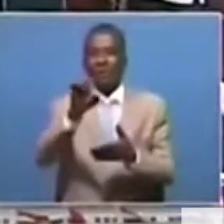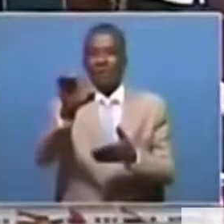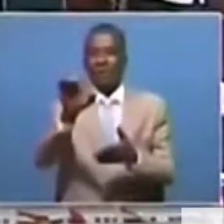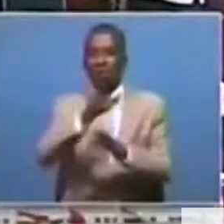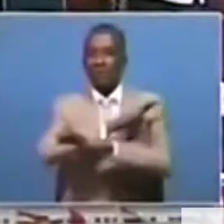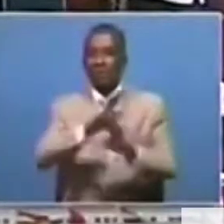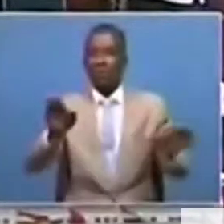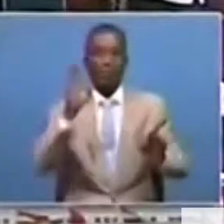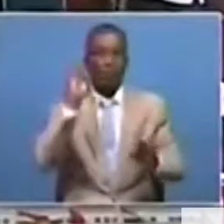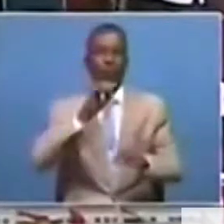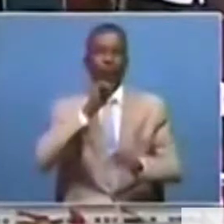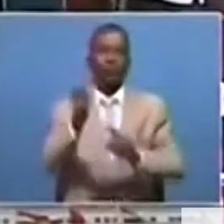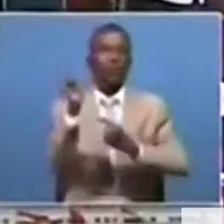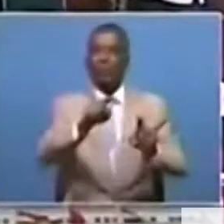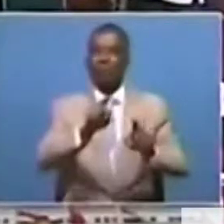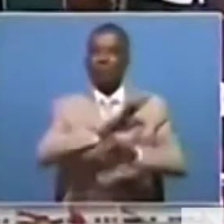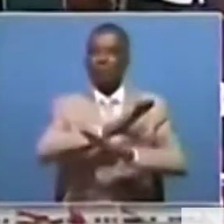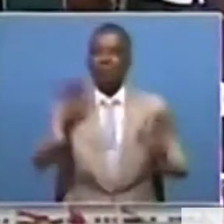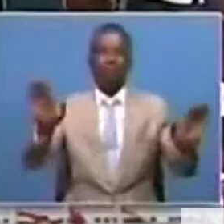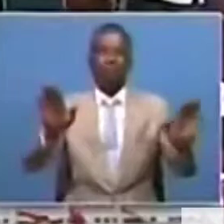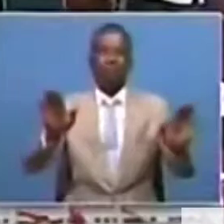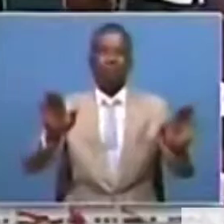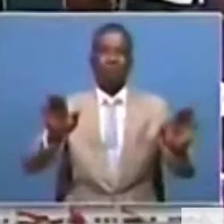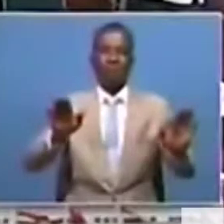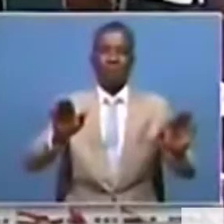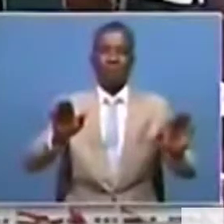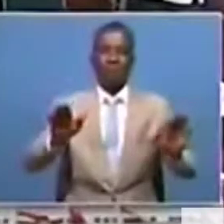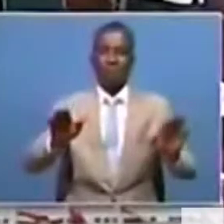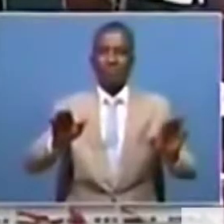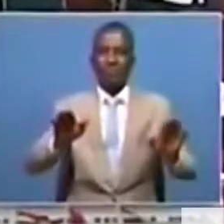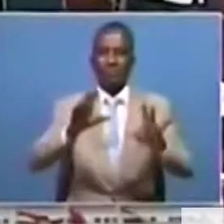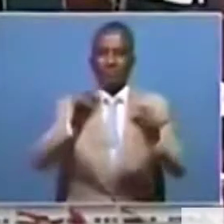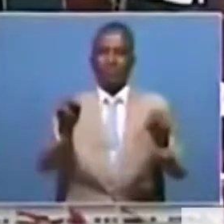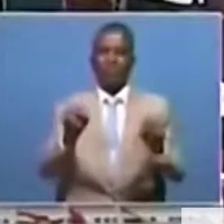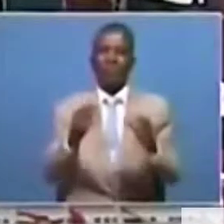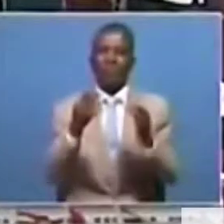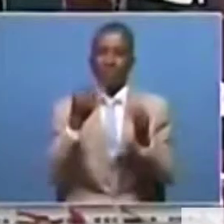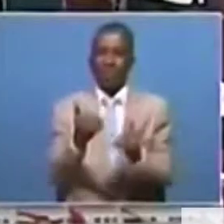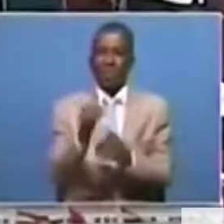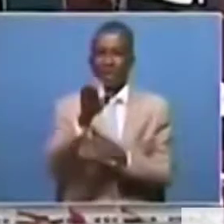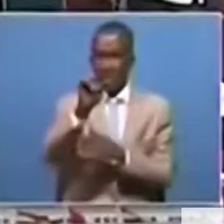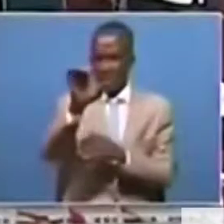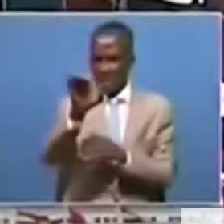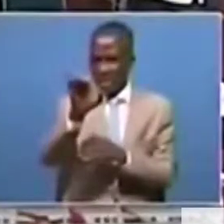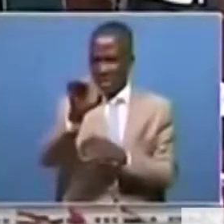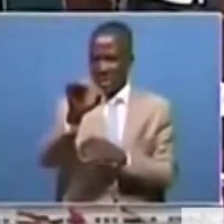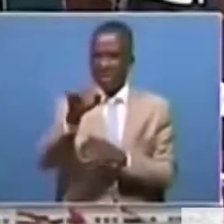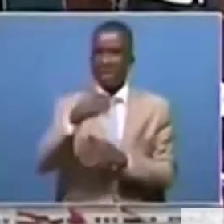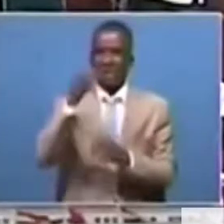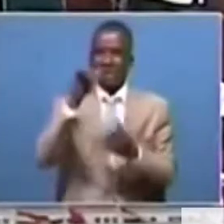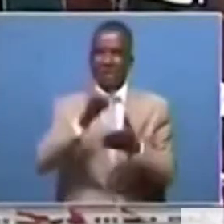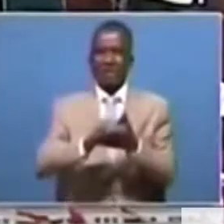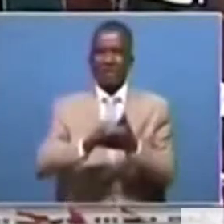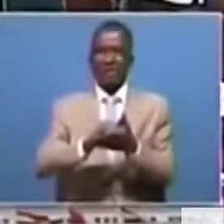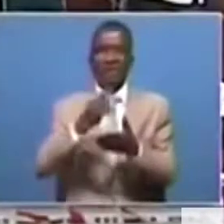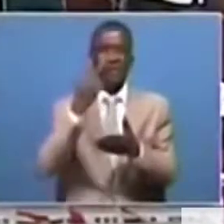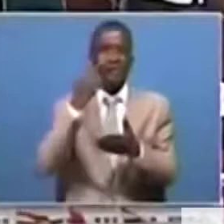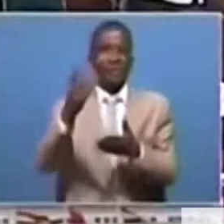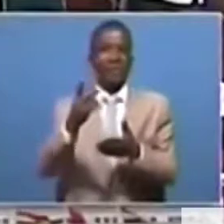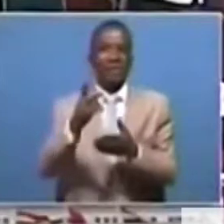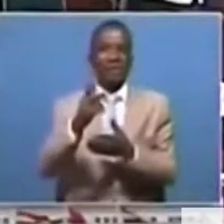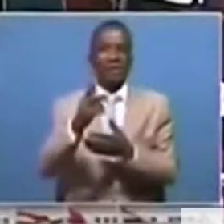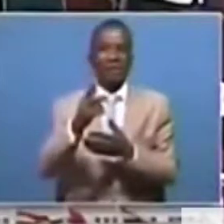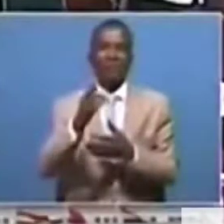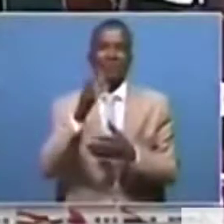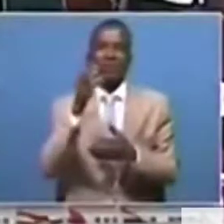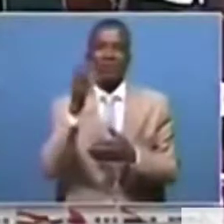to mount the witness box to testify in answer. The first respondent therefore prayed the court to determine the petition on the